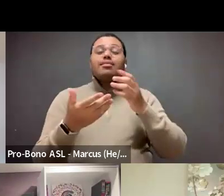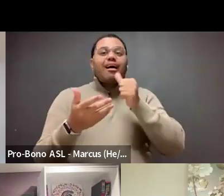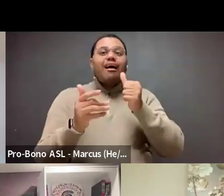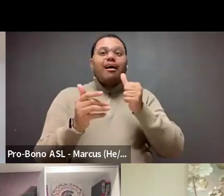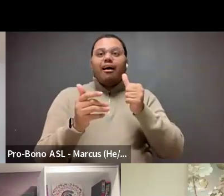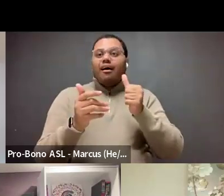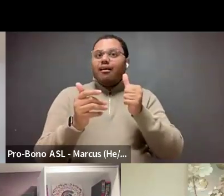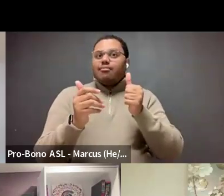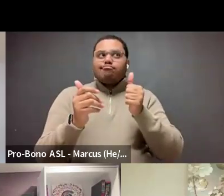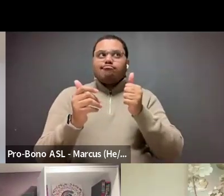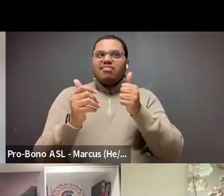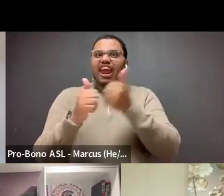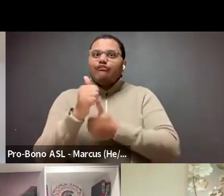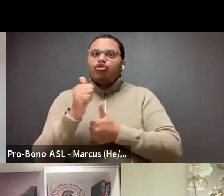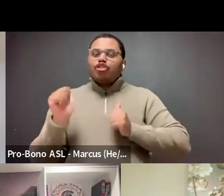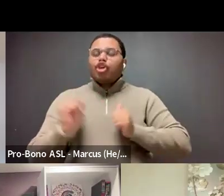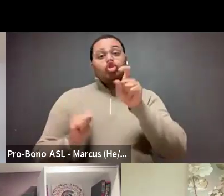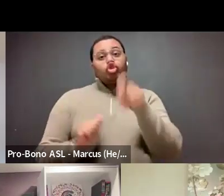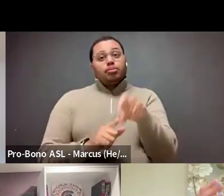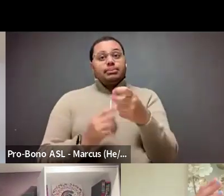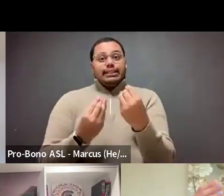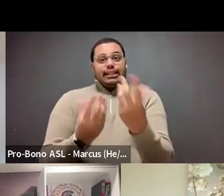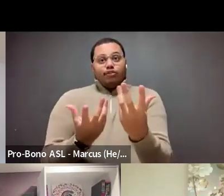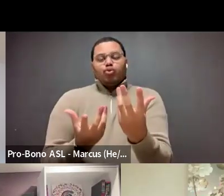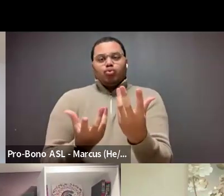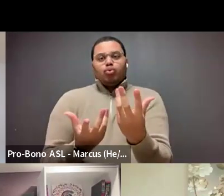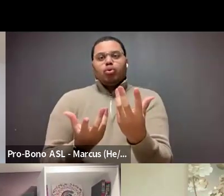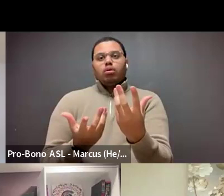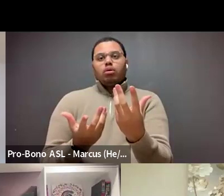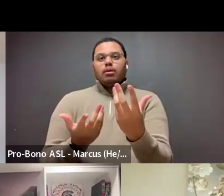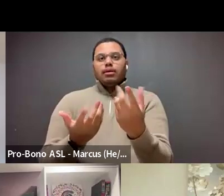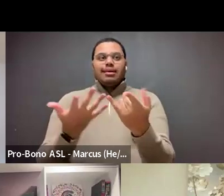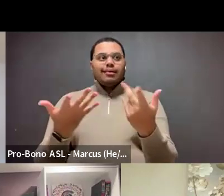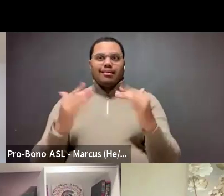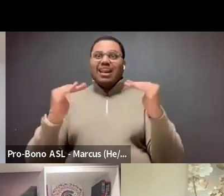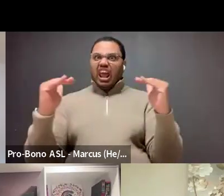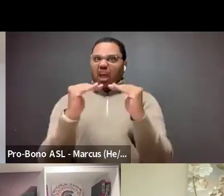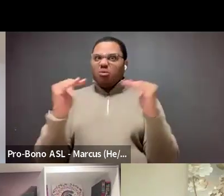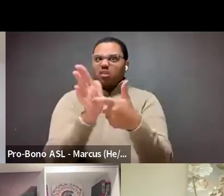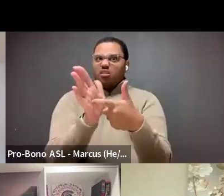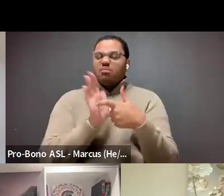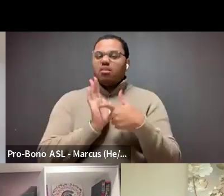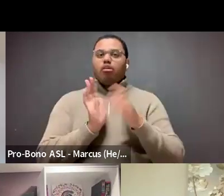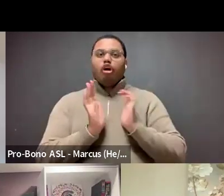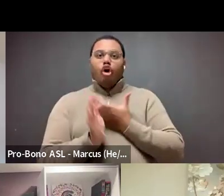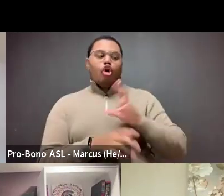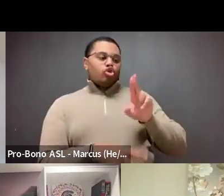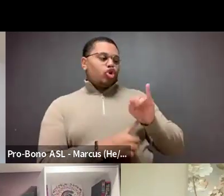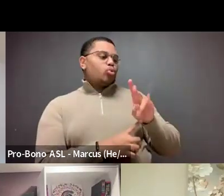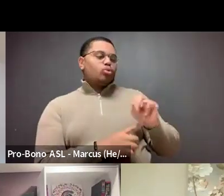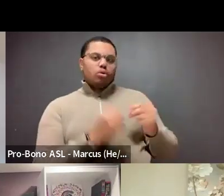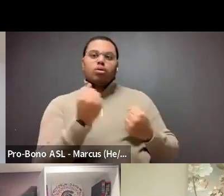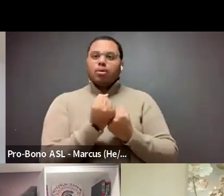should be giving you the, like, equity demands this, by the way, our unions support us, the